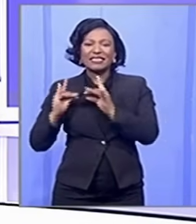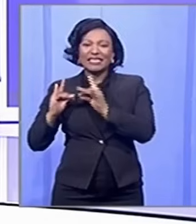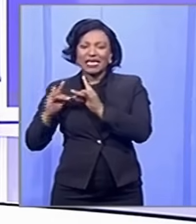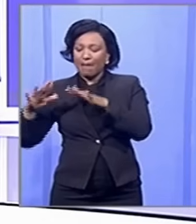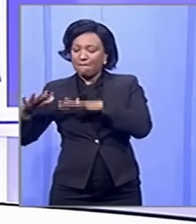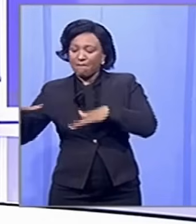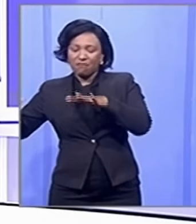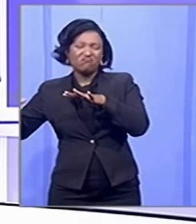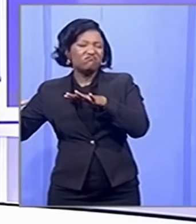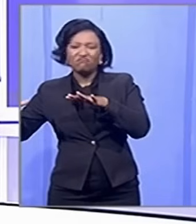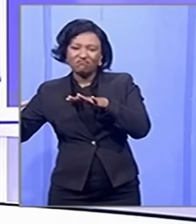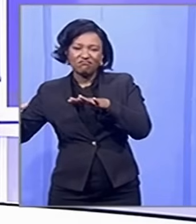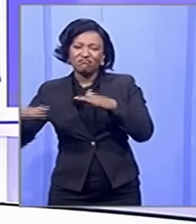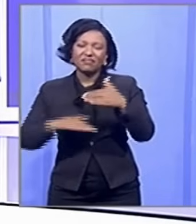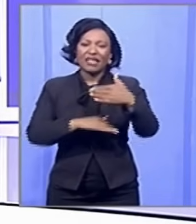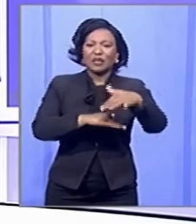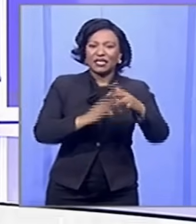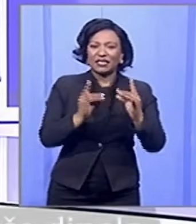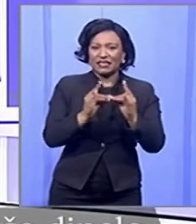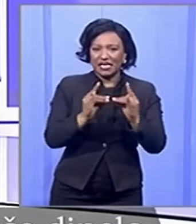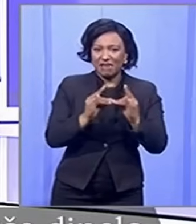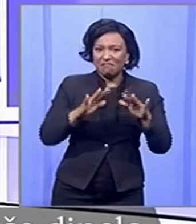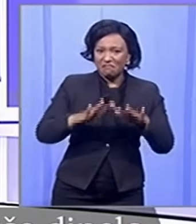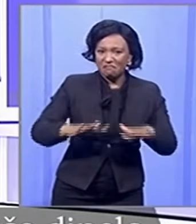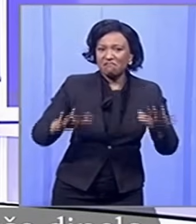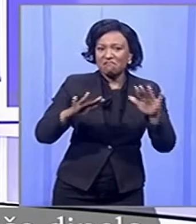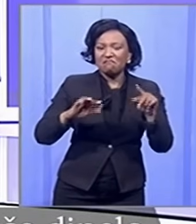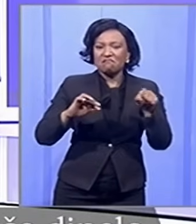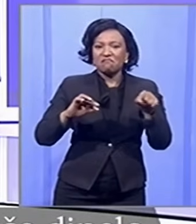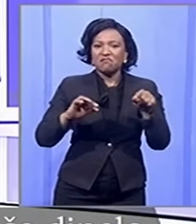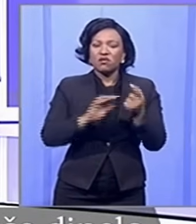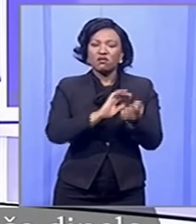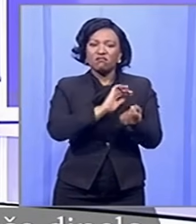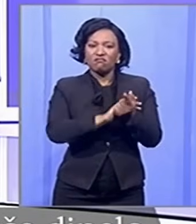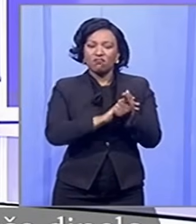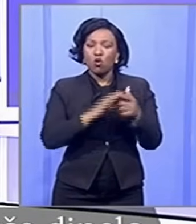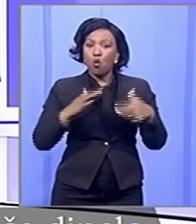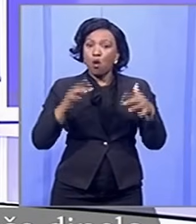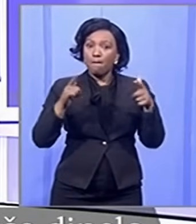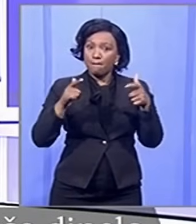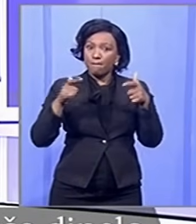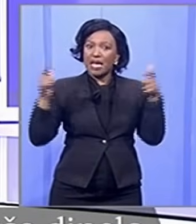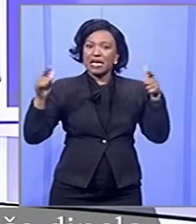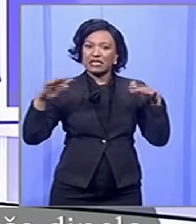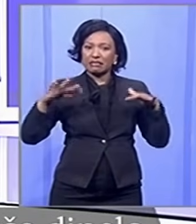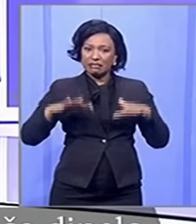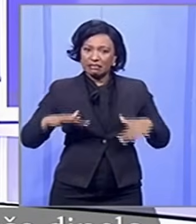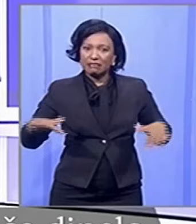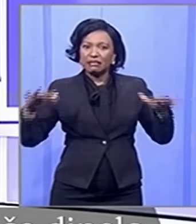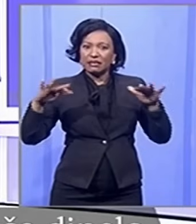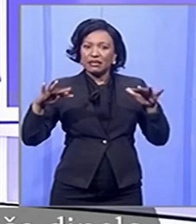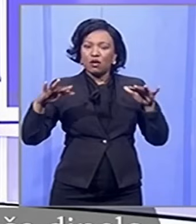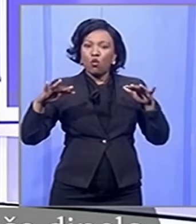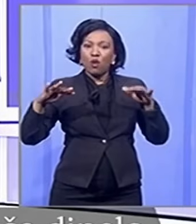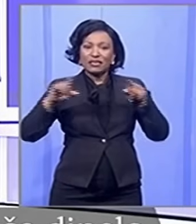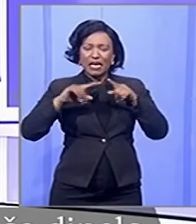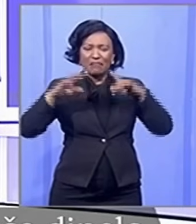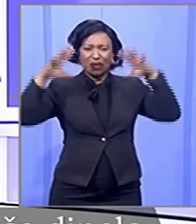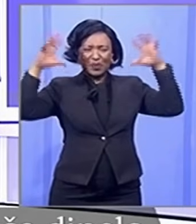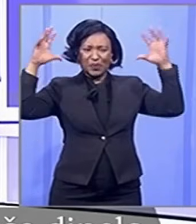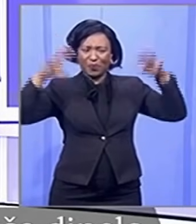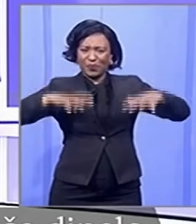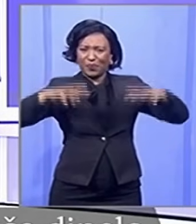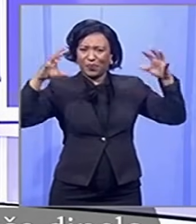ntle ga stadiamo nokeng ya Seine gomme o diregile ka karolong e kgolo moo pula e bego e tšhologa ka